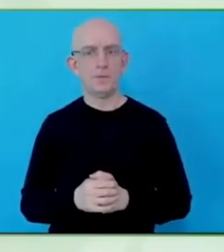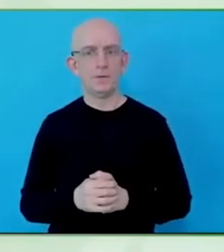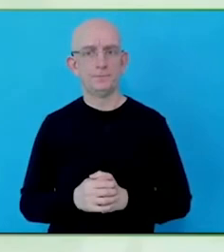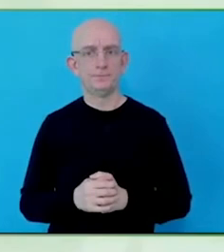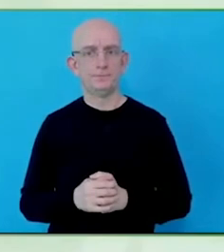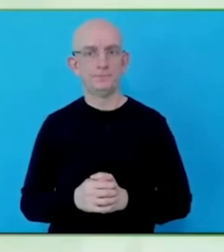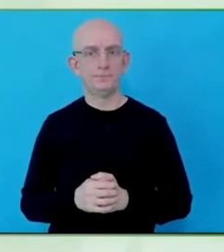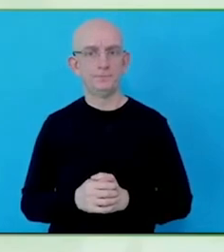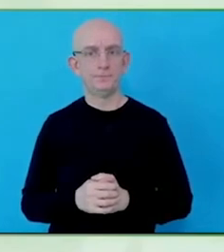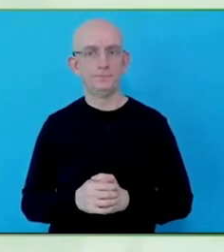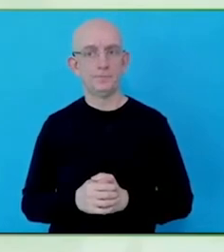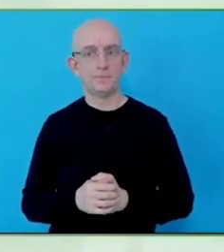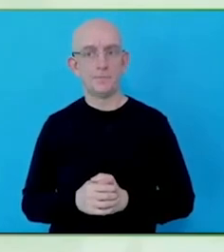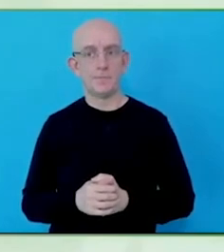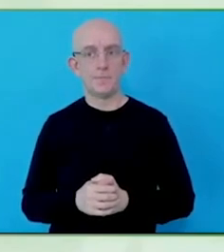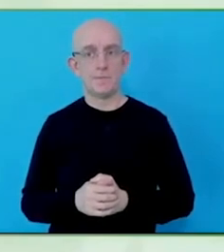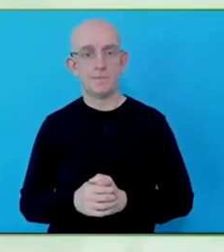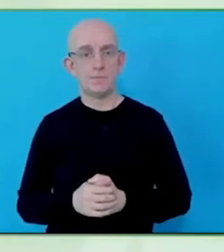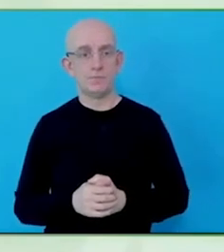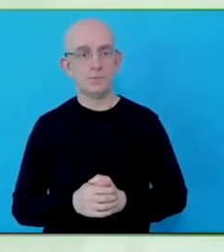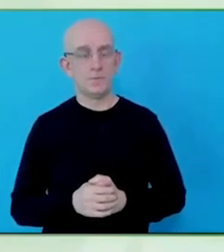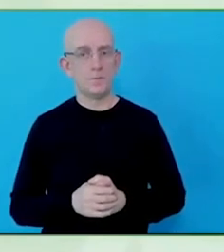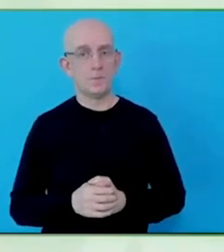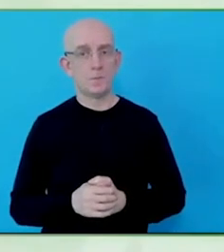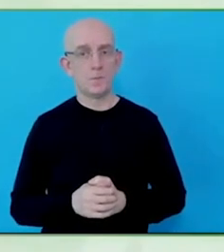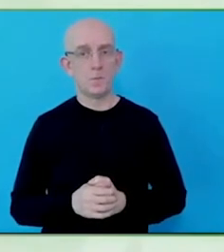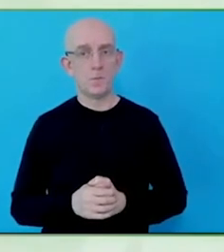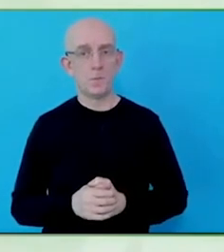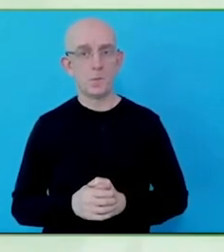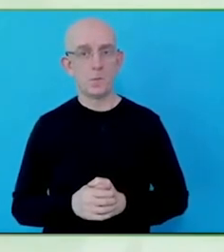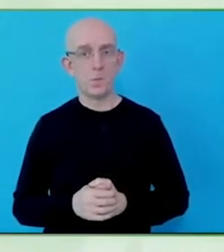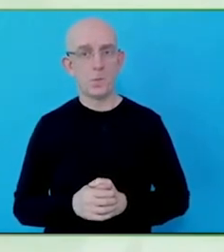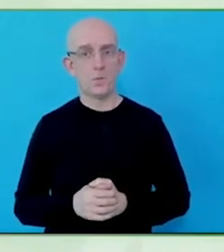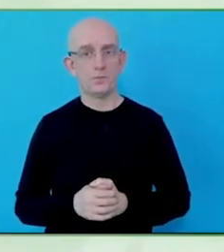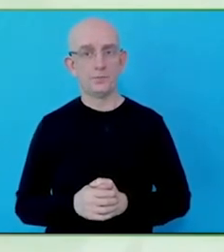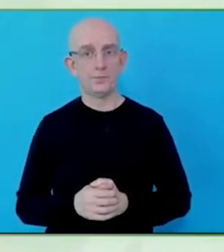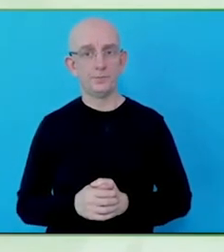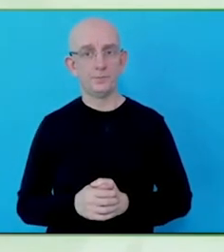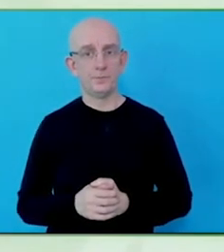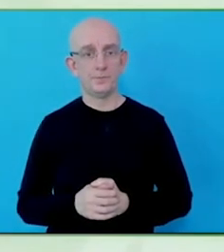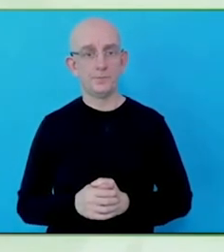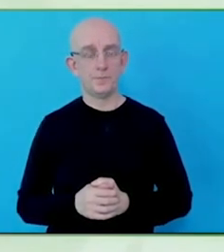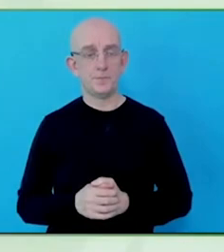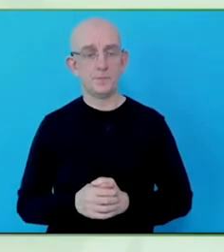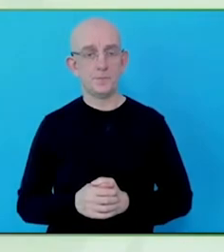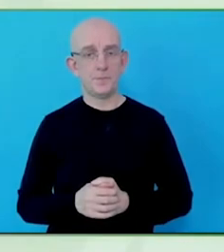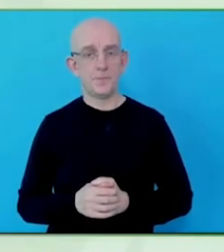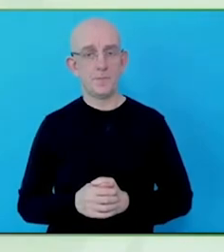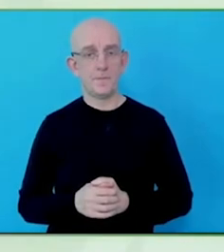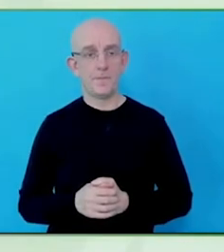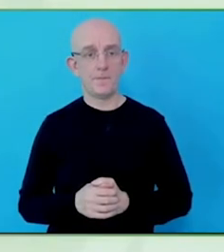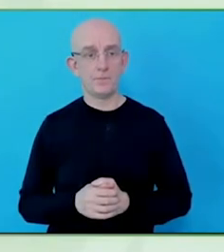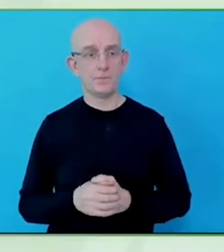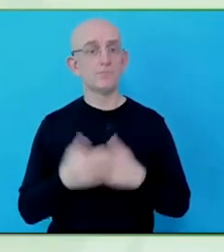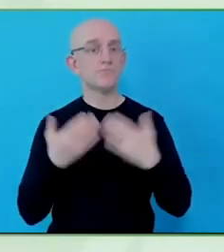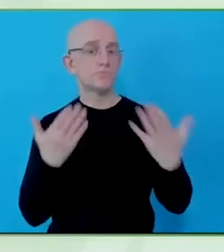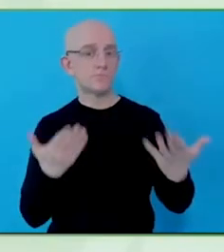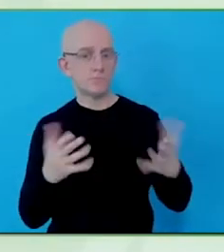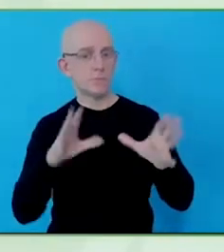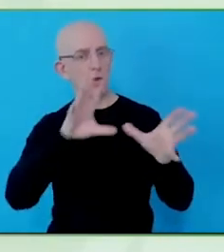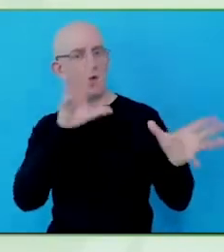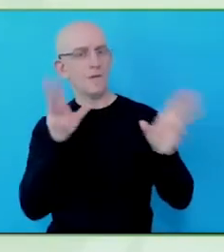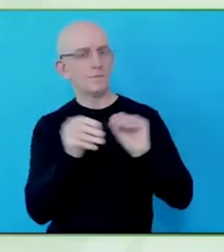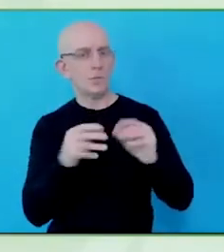and structures which need to be respected from the customers? So I think the first difficulty